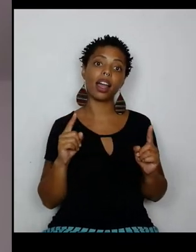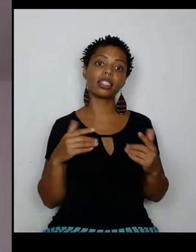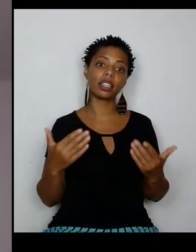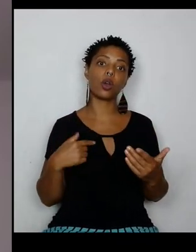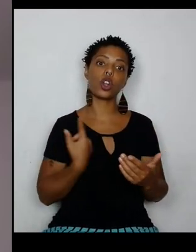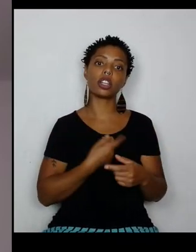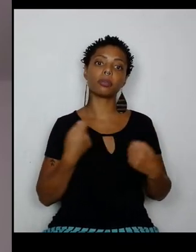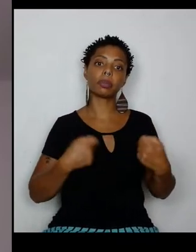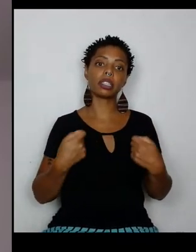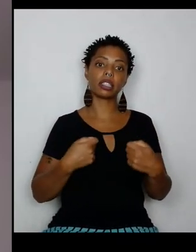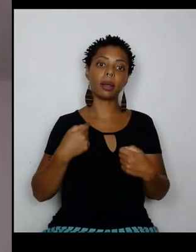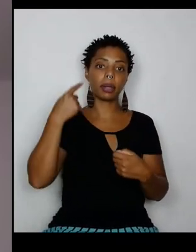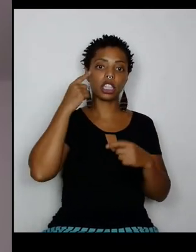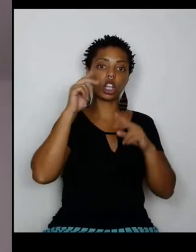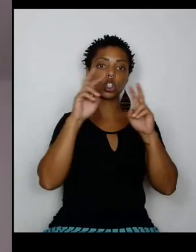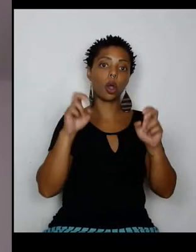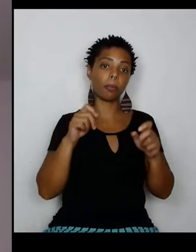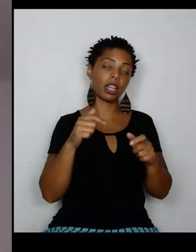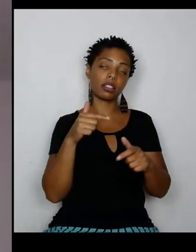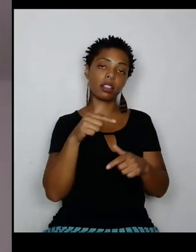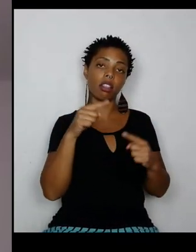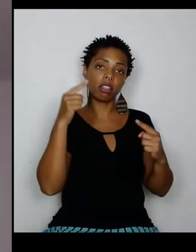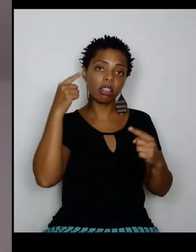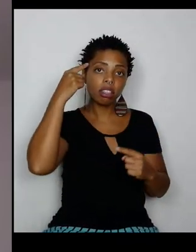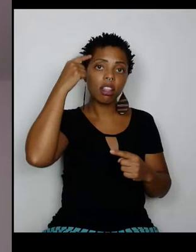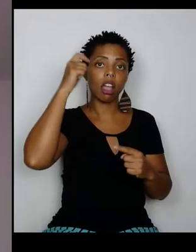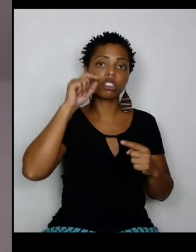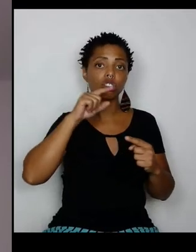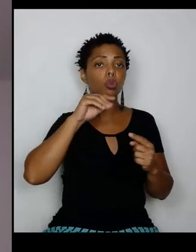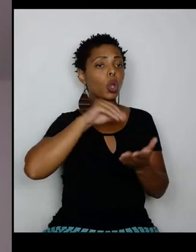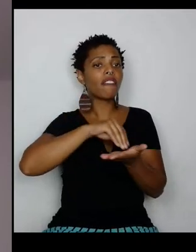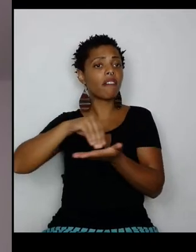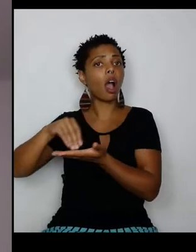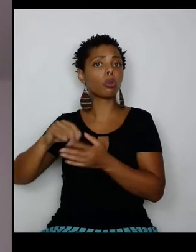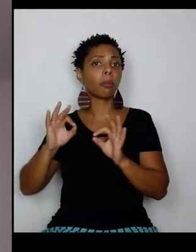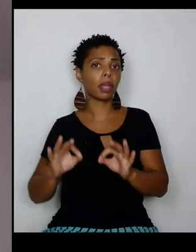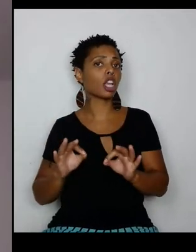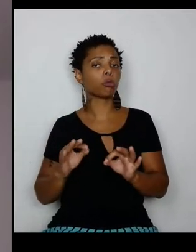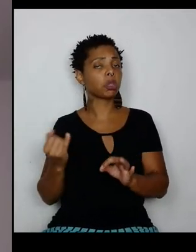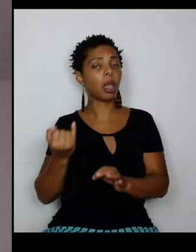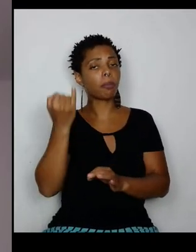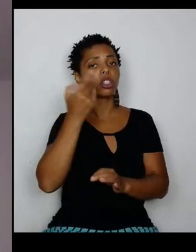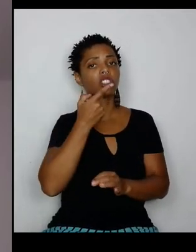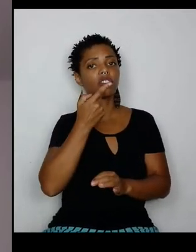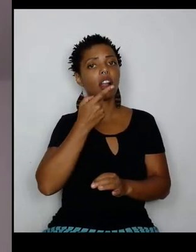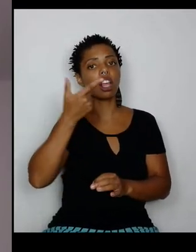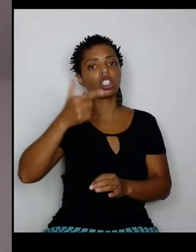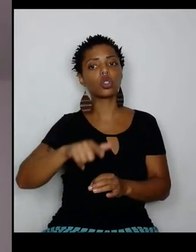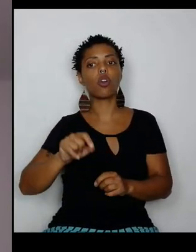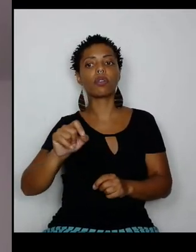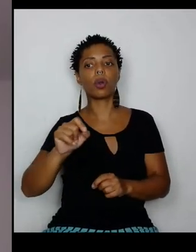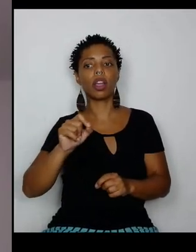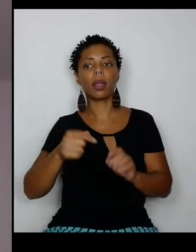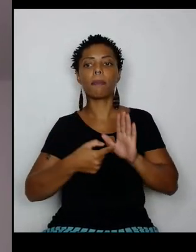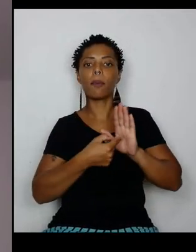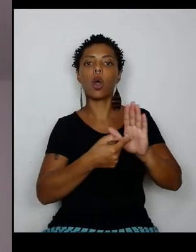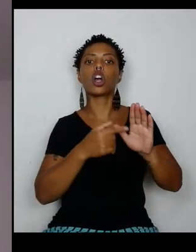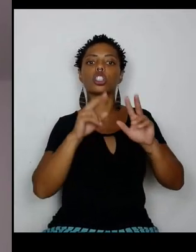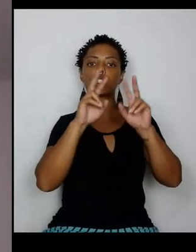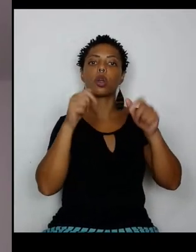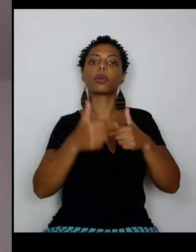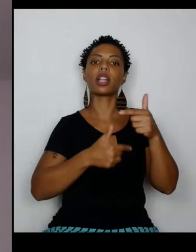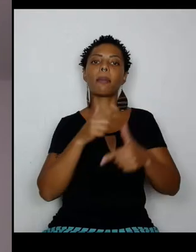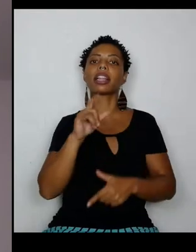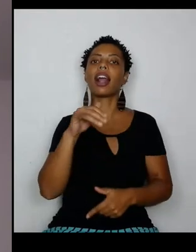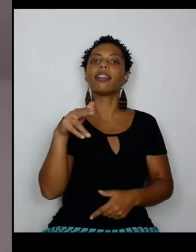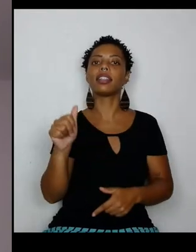to fill this gap so we have to consider the idea of just having the gap and again it's important to highlight